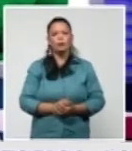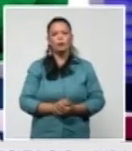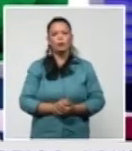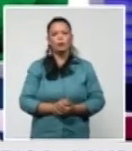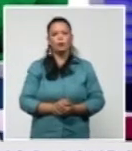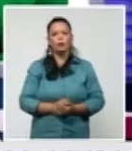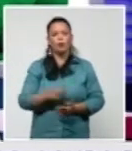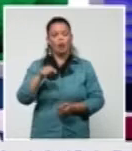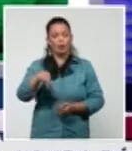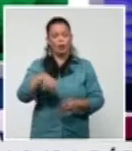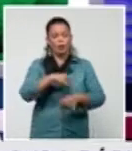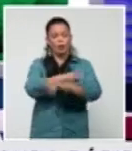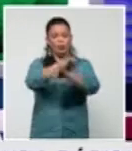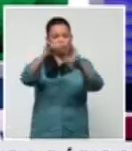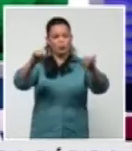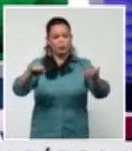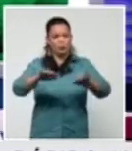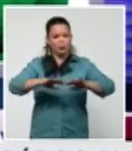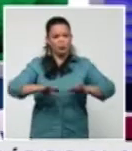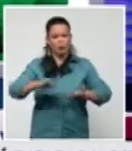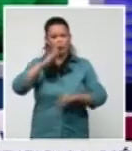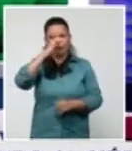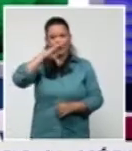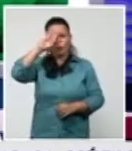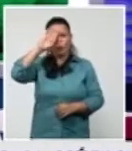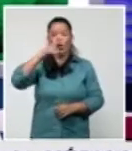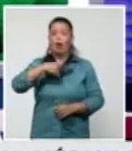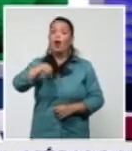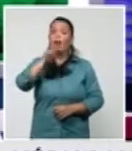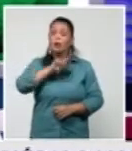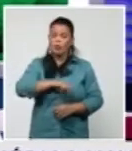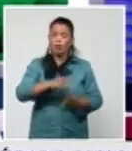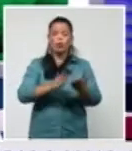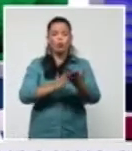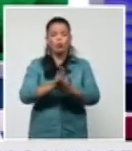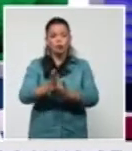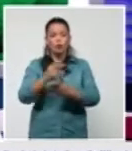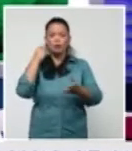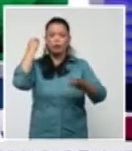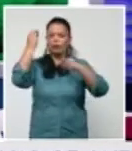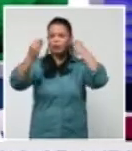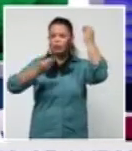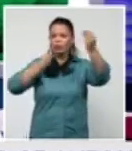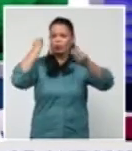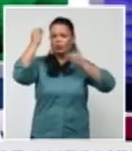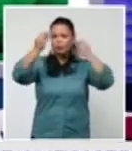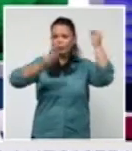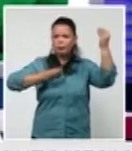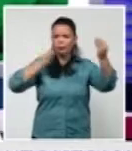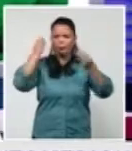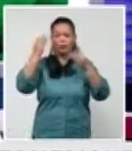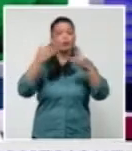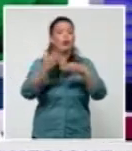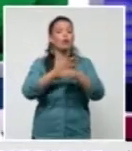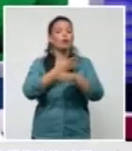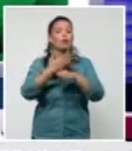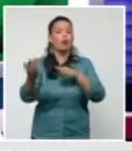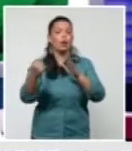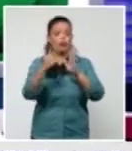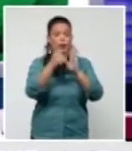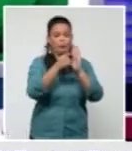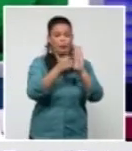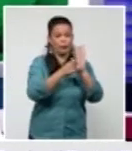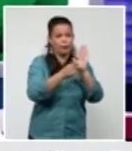departed yesterday for Azerbaijan. Now we are going to turn our attention to the world. As of